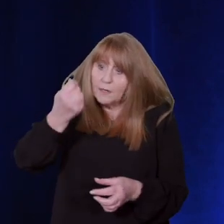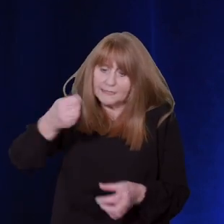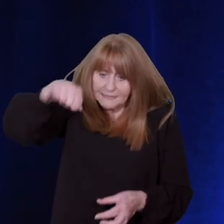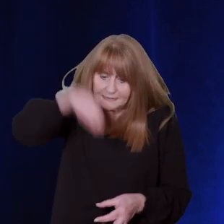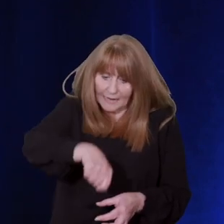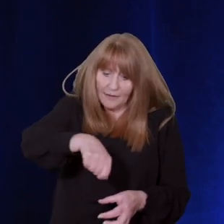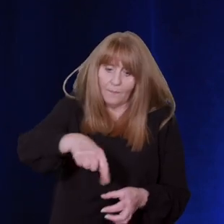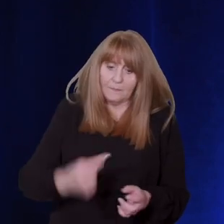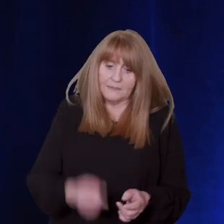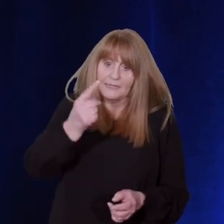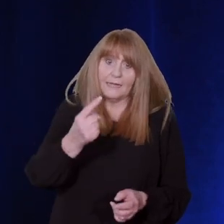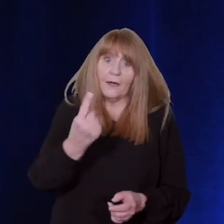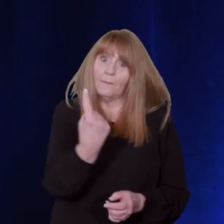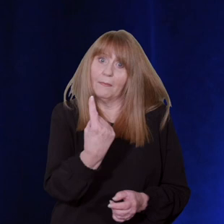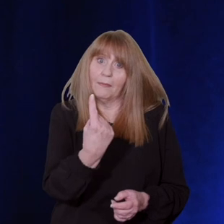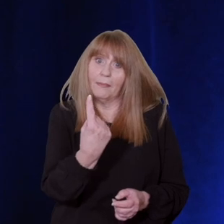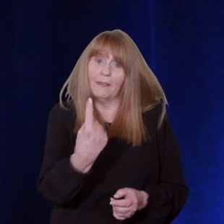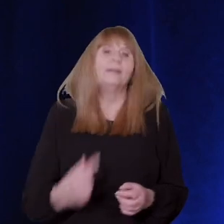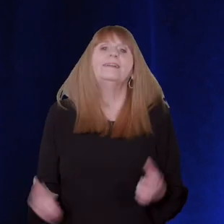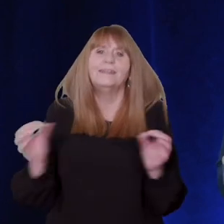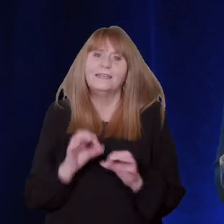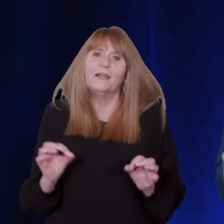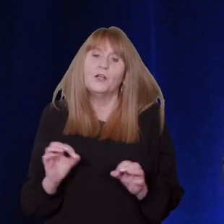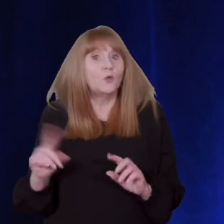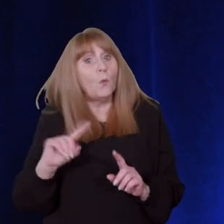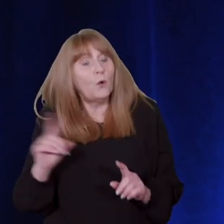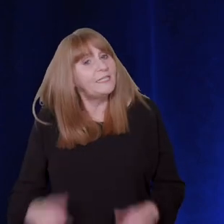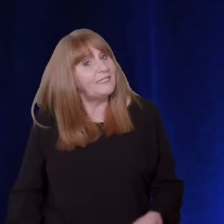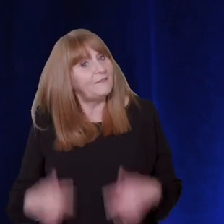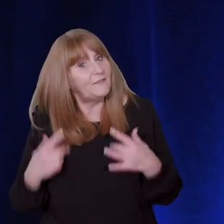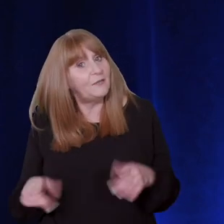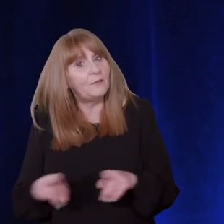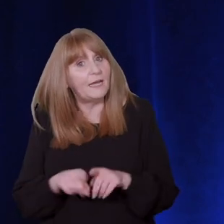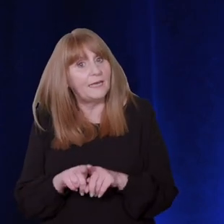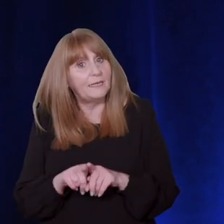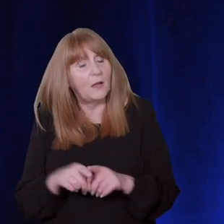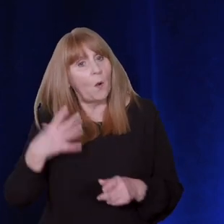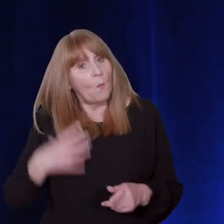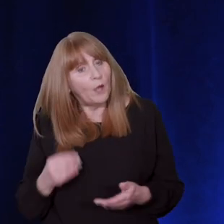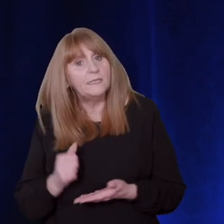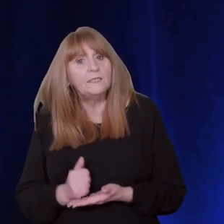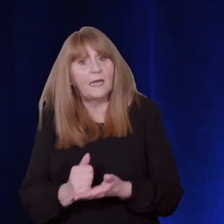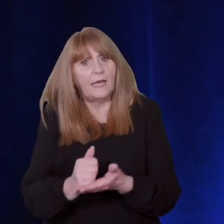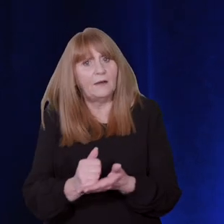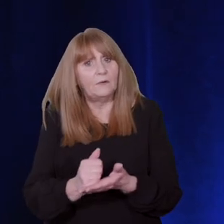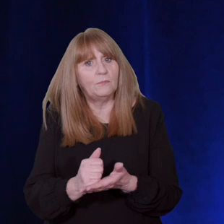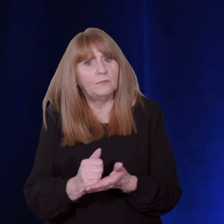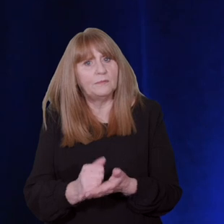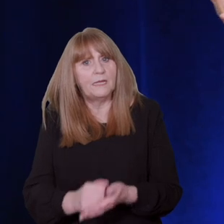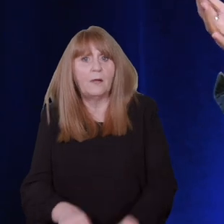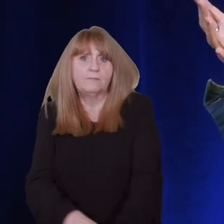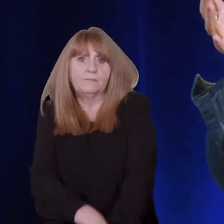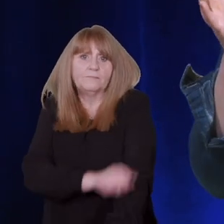it feel like to help? What does it look like to really roll your sleeves up? And how could I even, probably